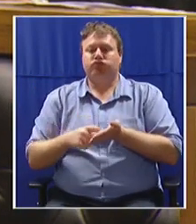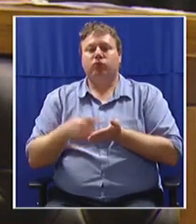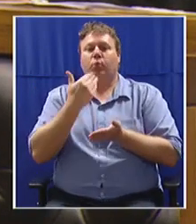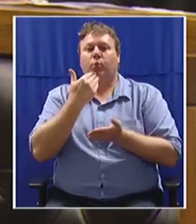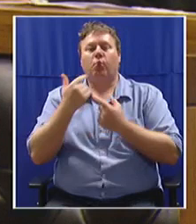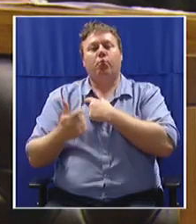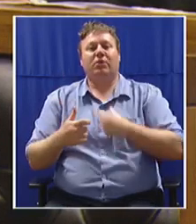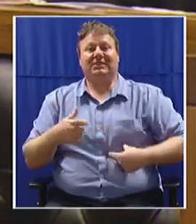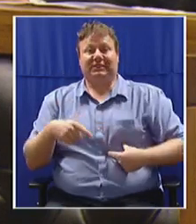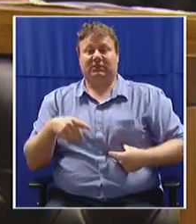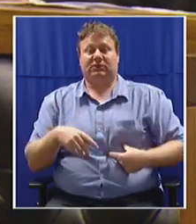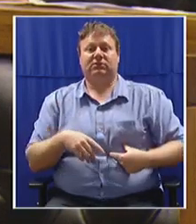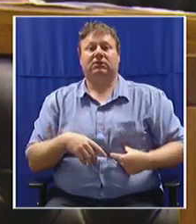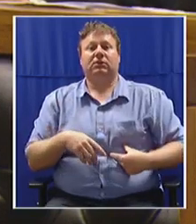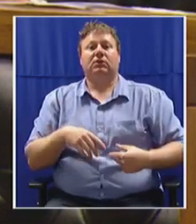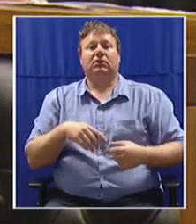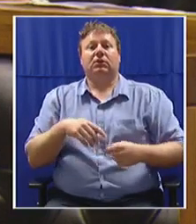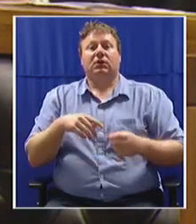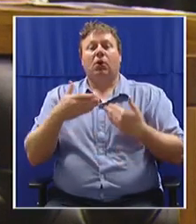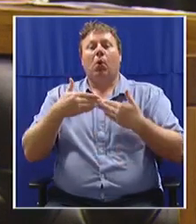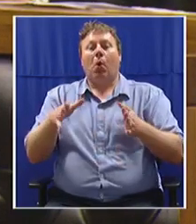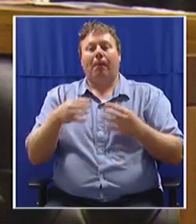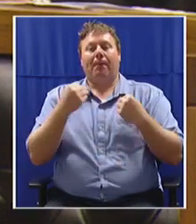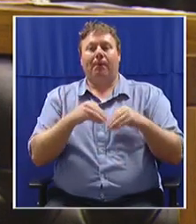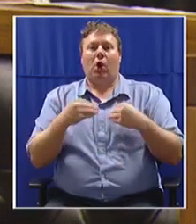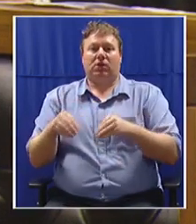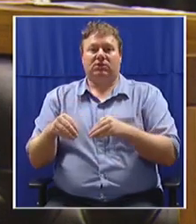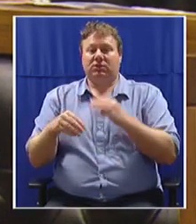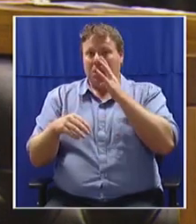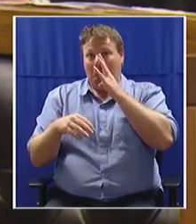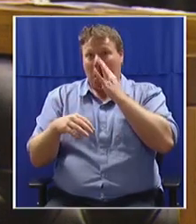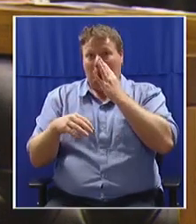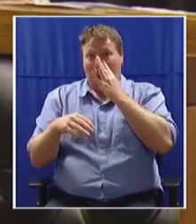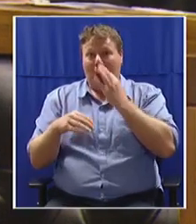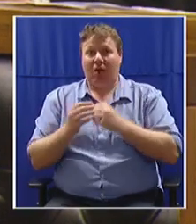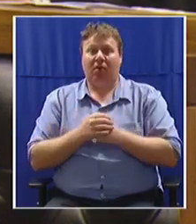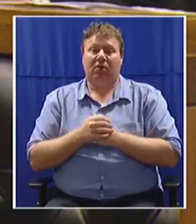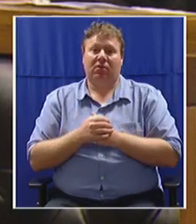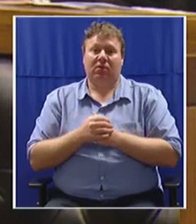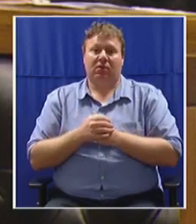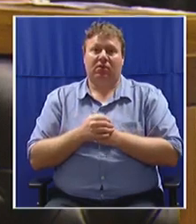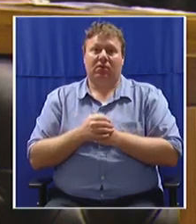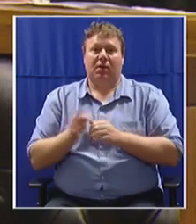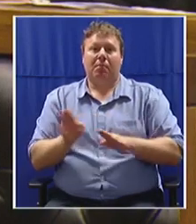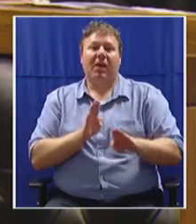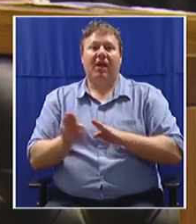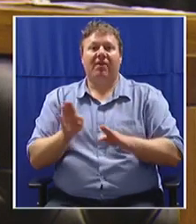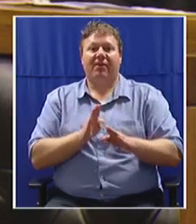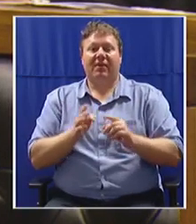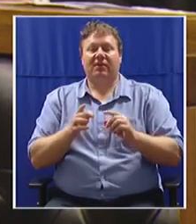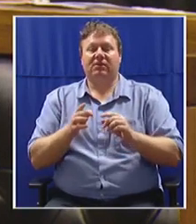amendments is an opening of markets where concentration and the behavior of dominant